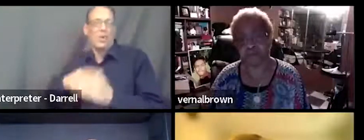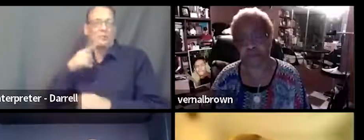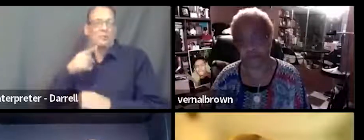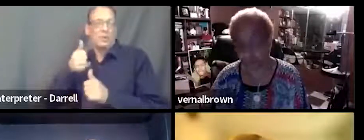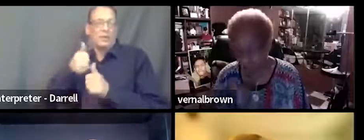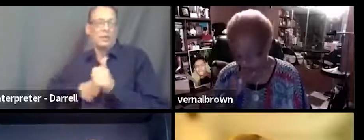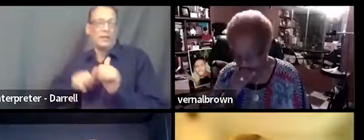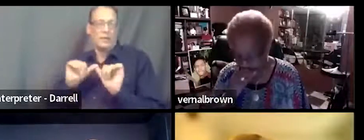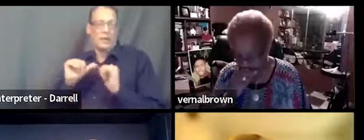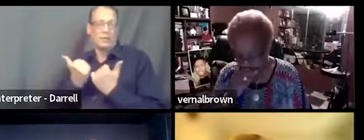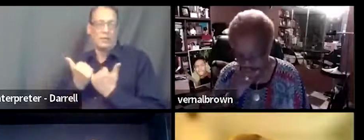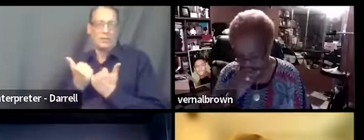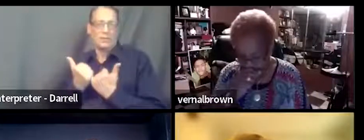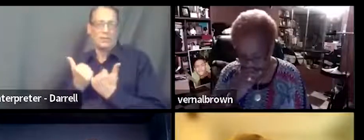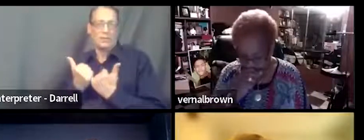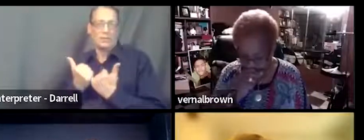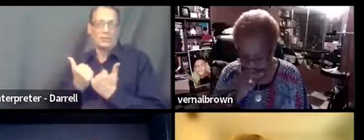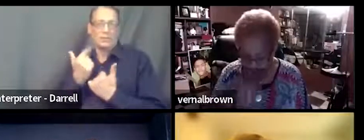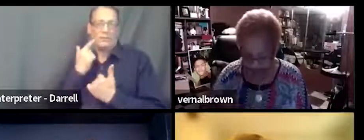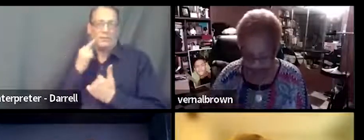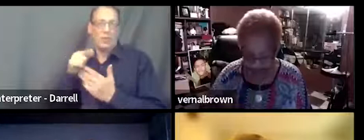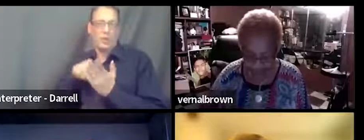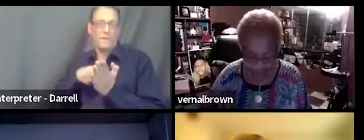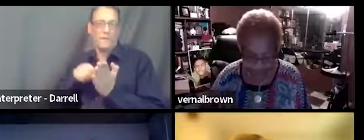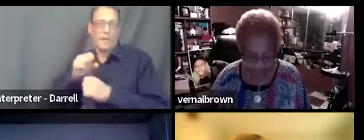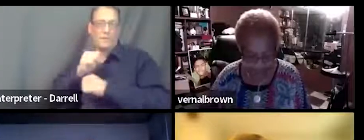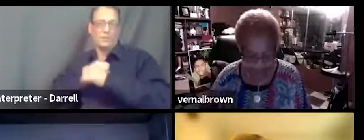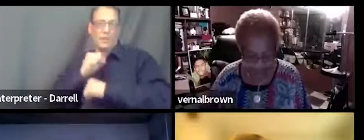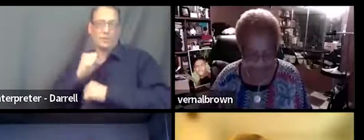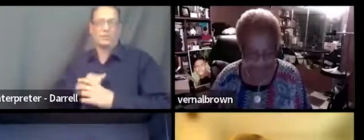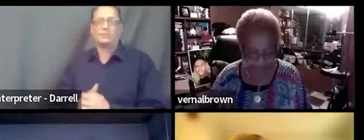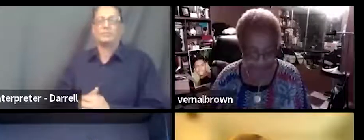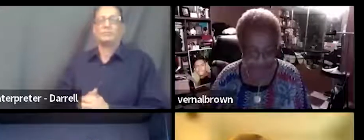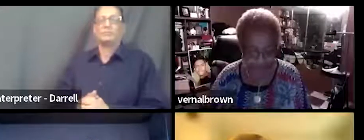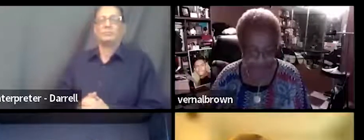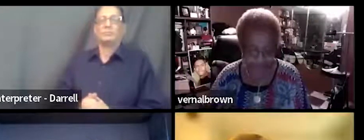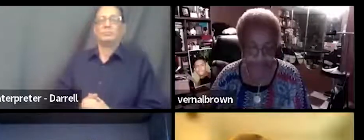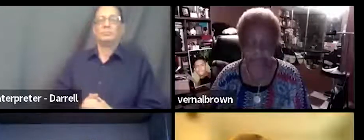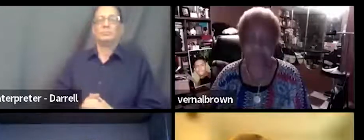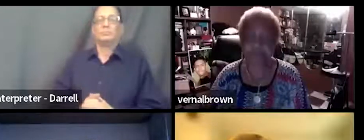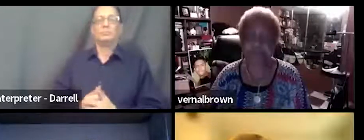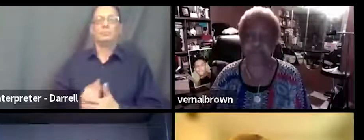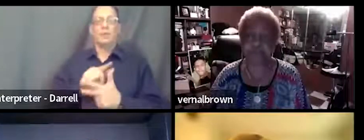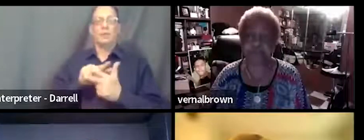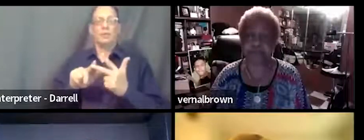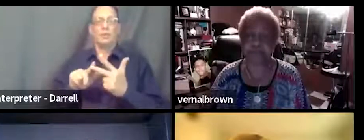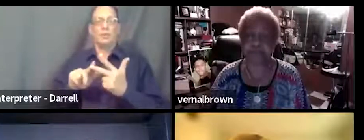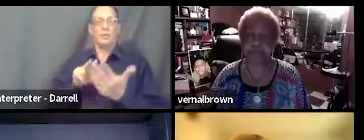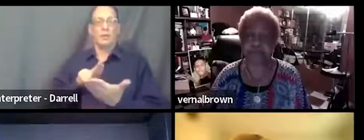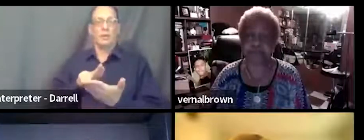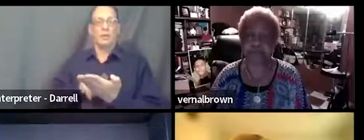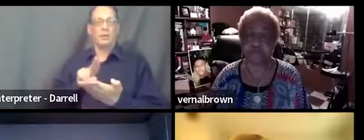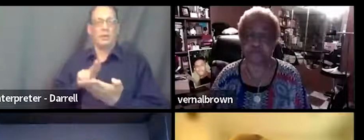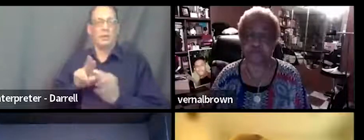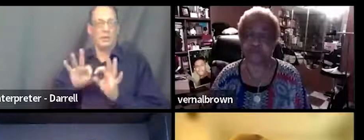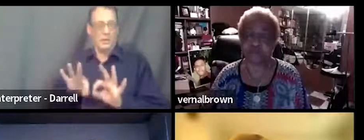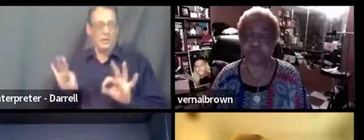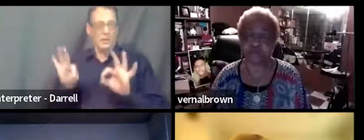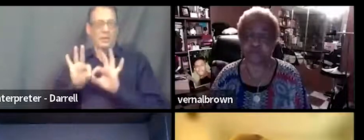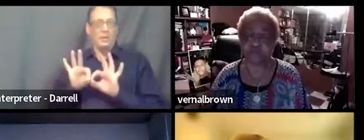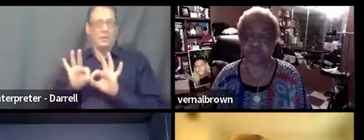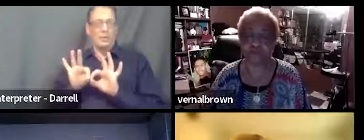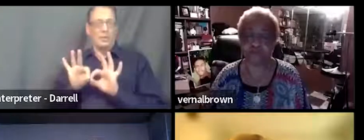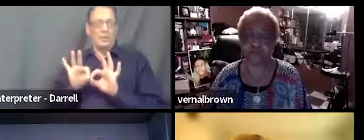those labor agreements and or pay structures that they might have in place. So these three contracts are very important.